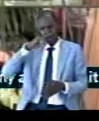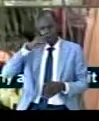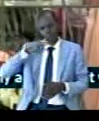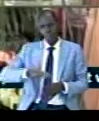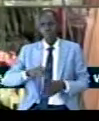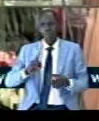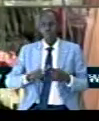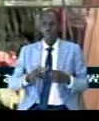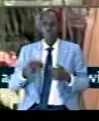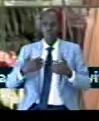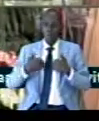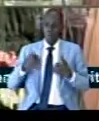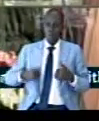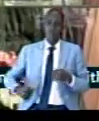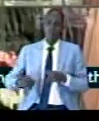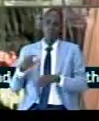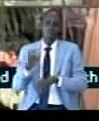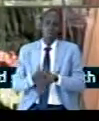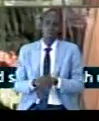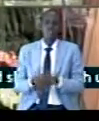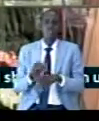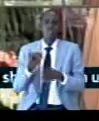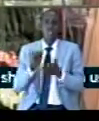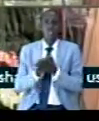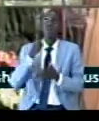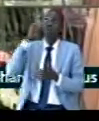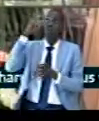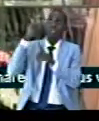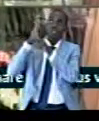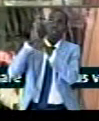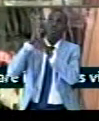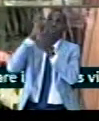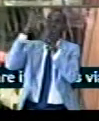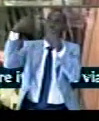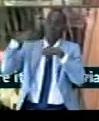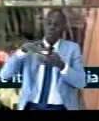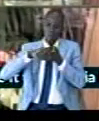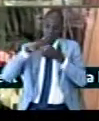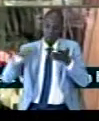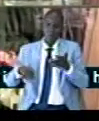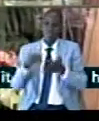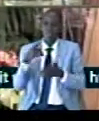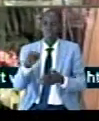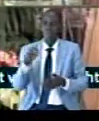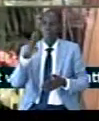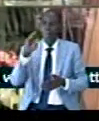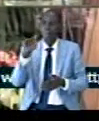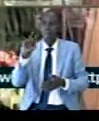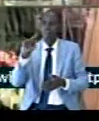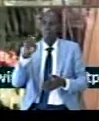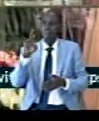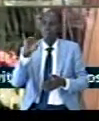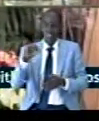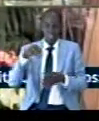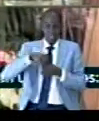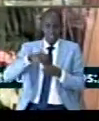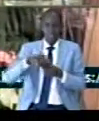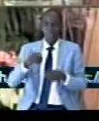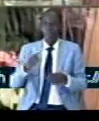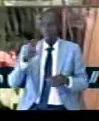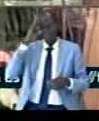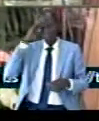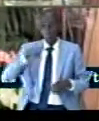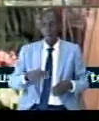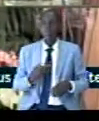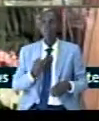doing operation for him. That God on his own should come and remove the battery inside his womb and bring it out by himself. That the